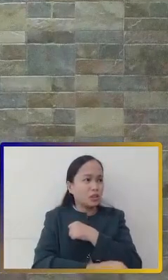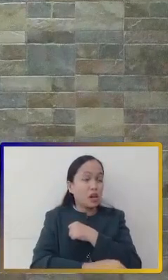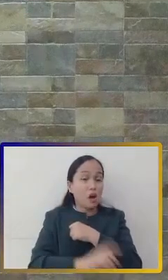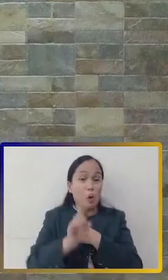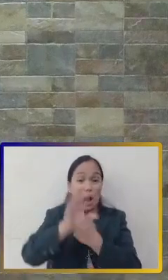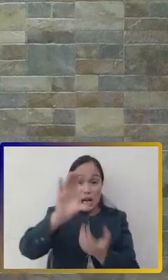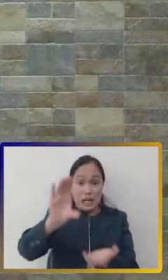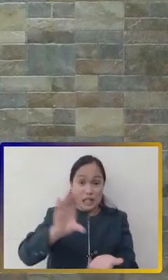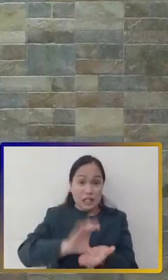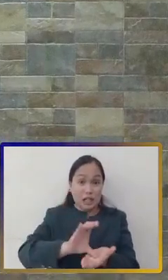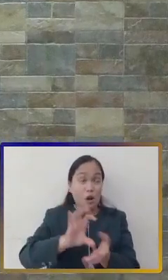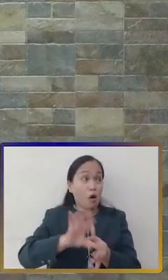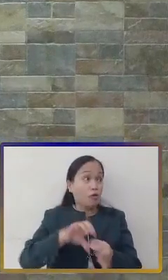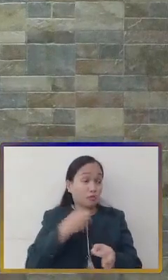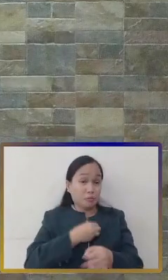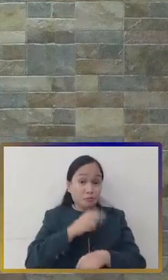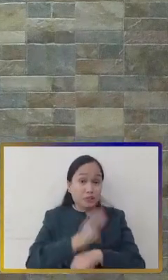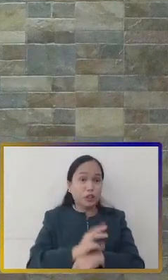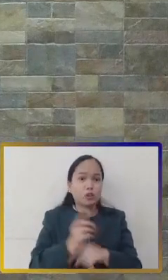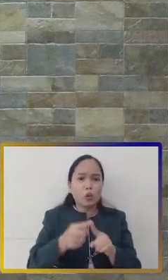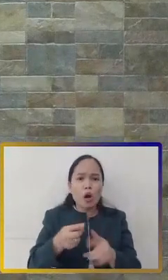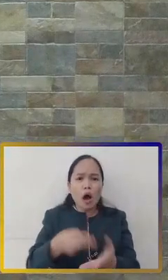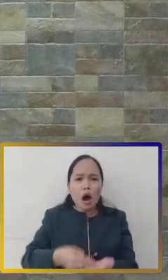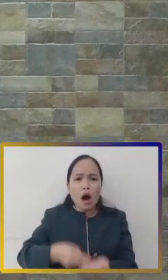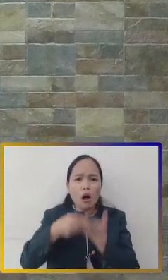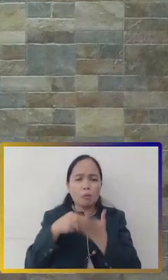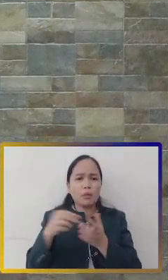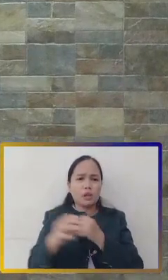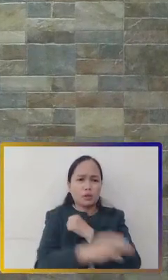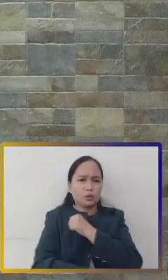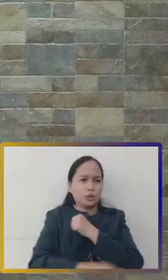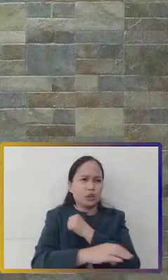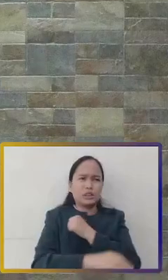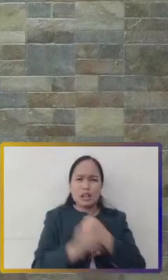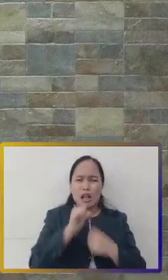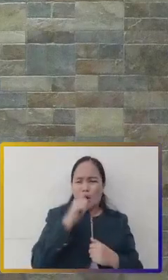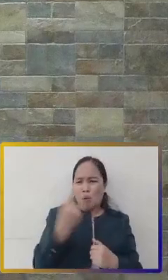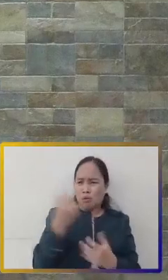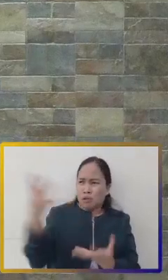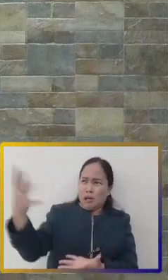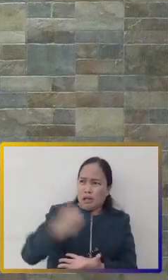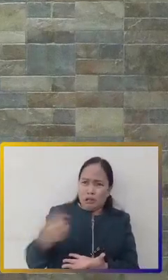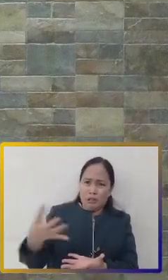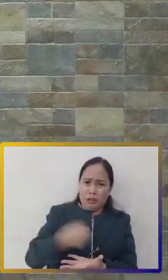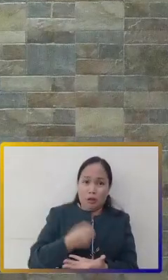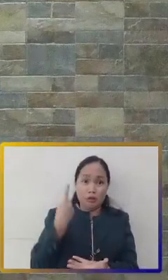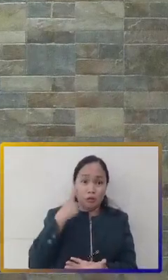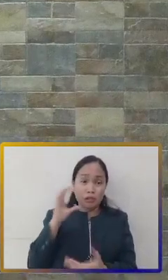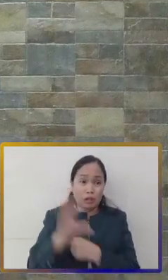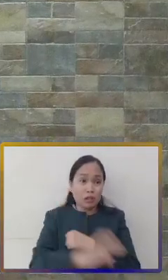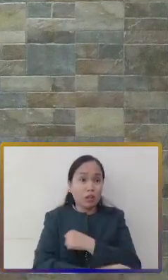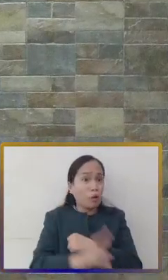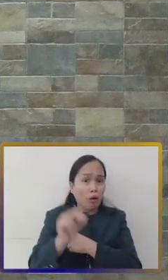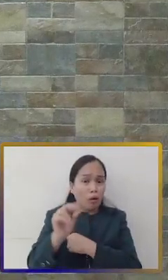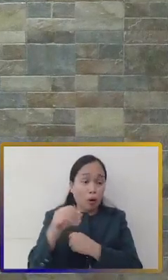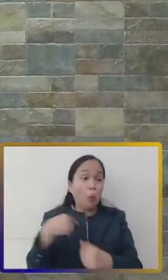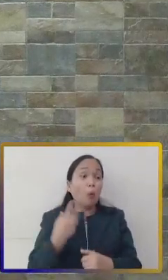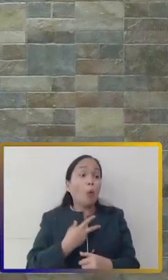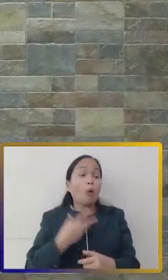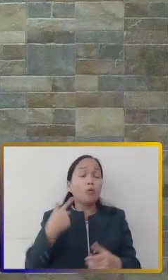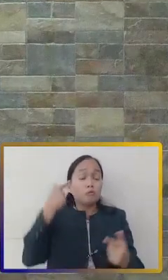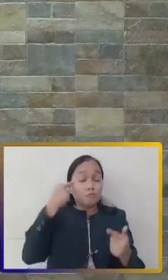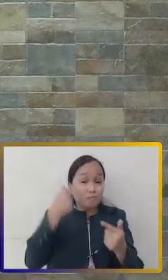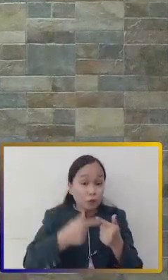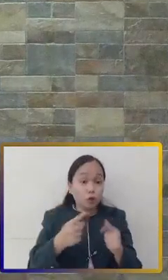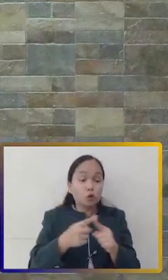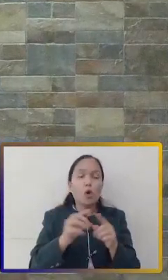ng ating ministry is to help the country. Not to gain from the country, but to help the country. To live